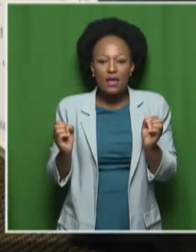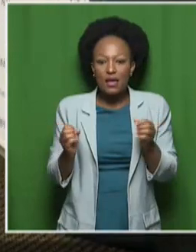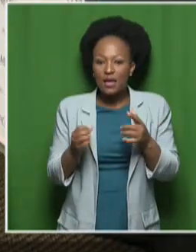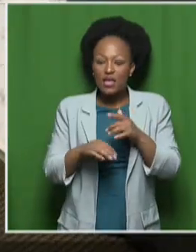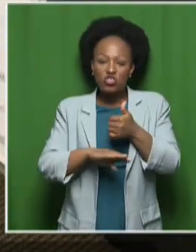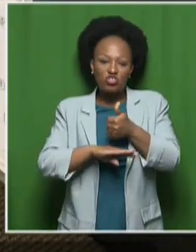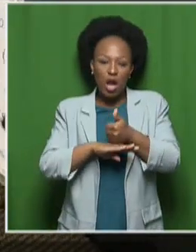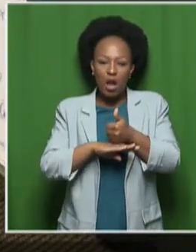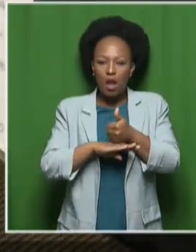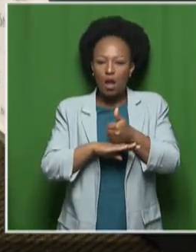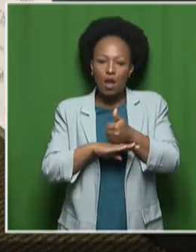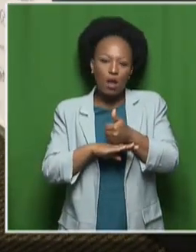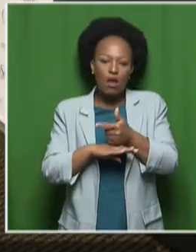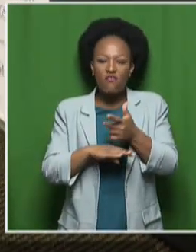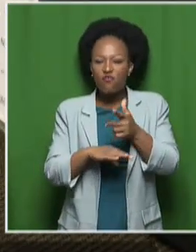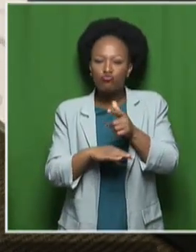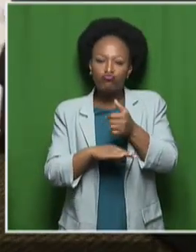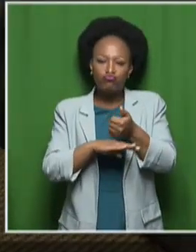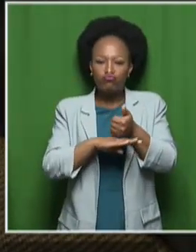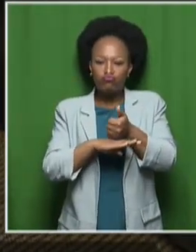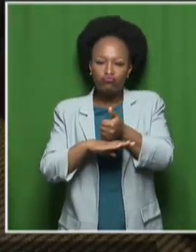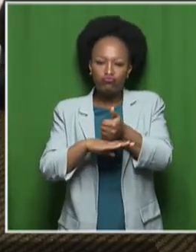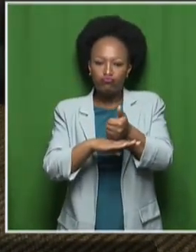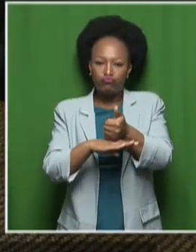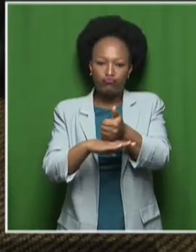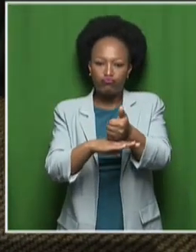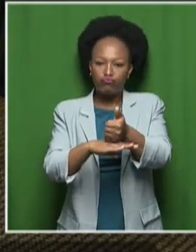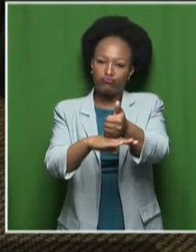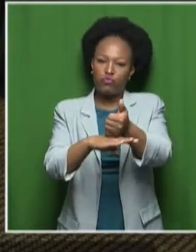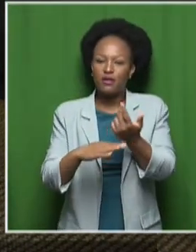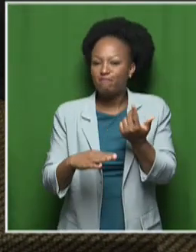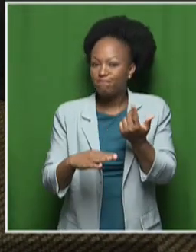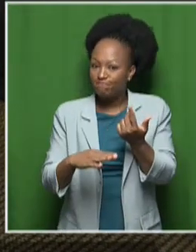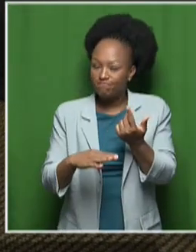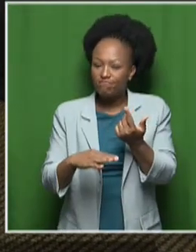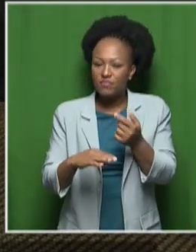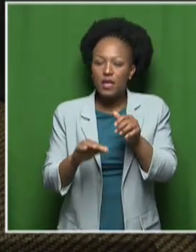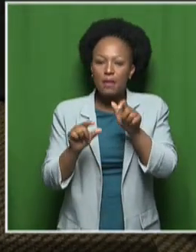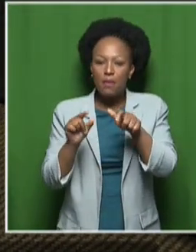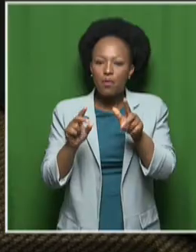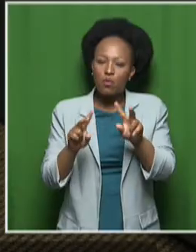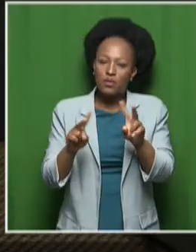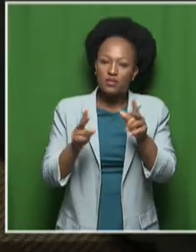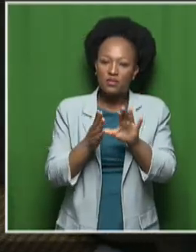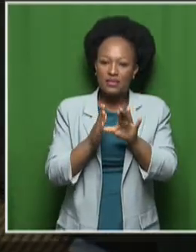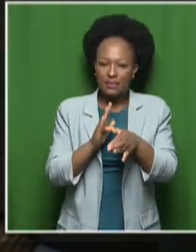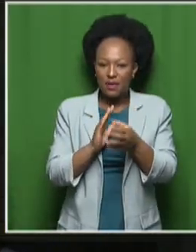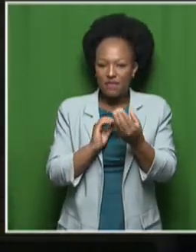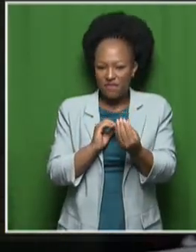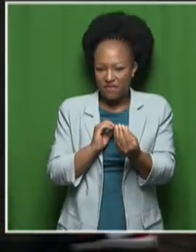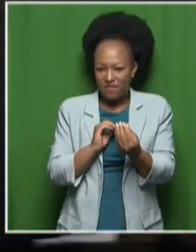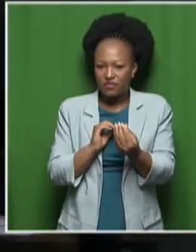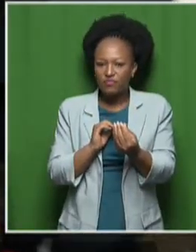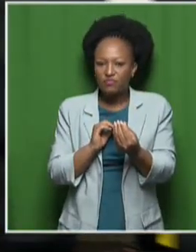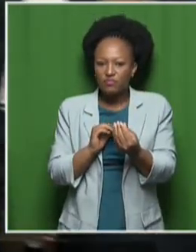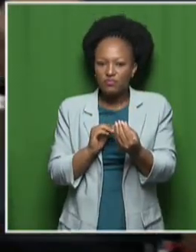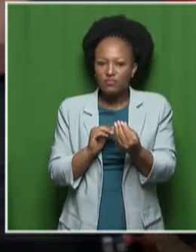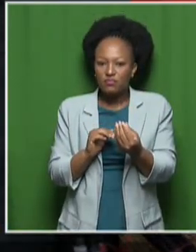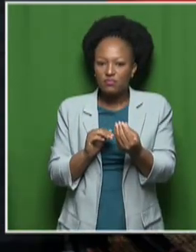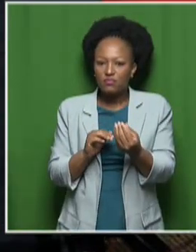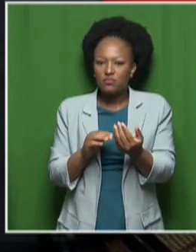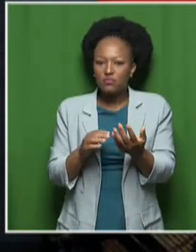chair is moving, and it of course speaks to people who may be differently abled and what they can actually do. So